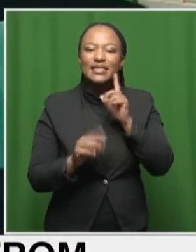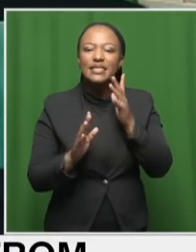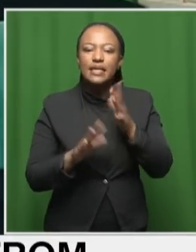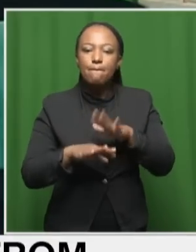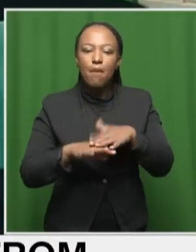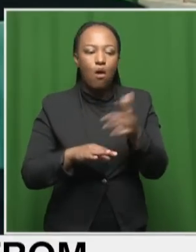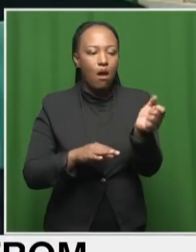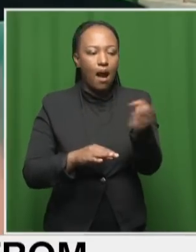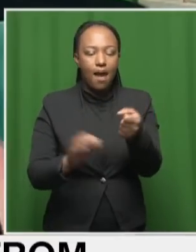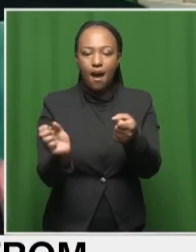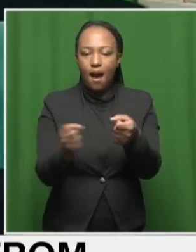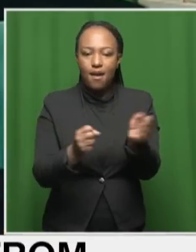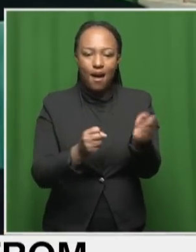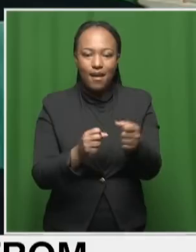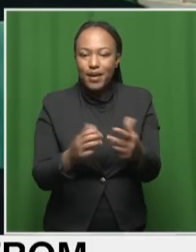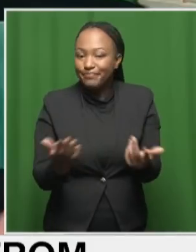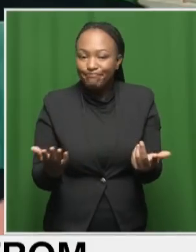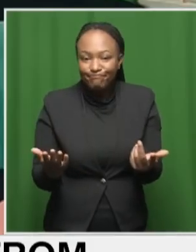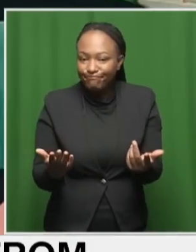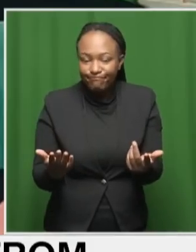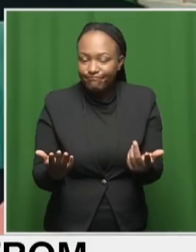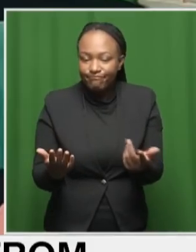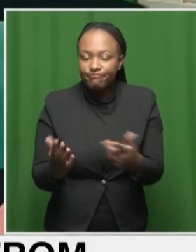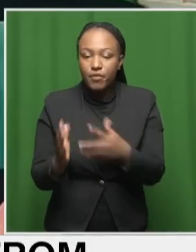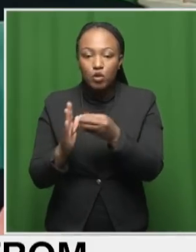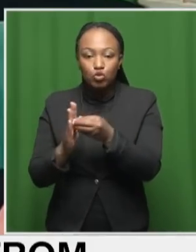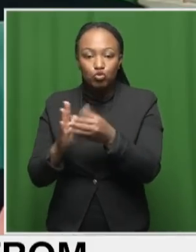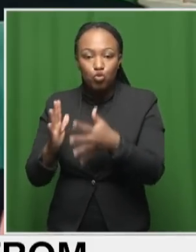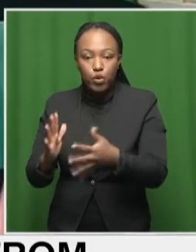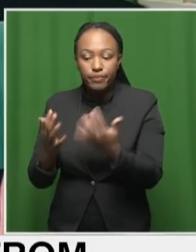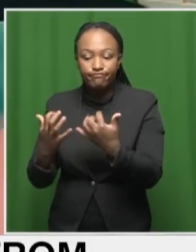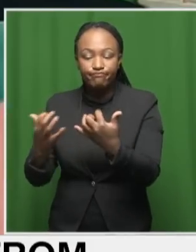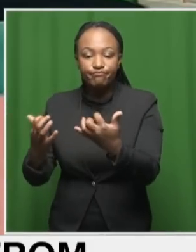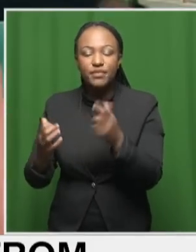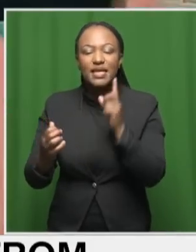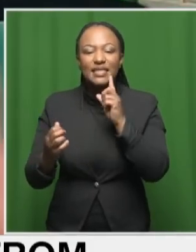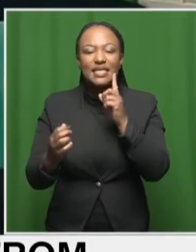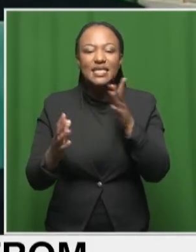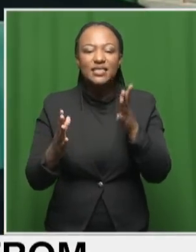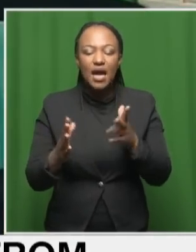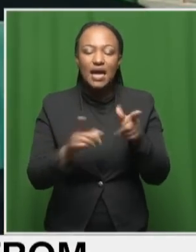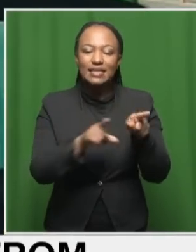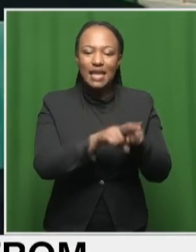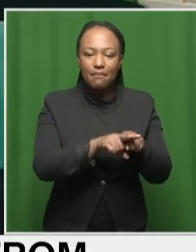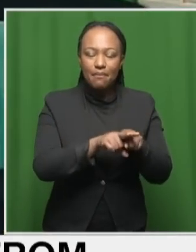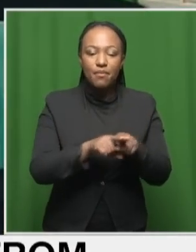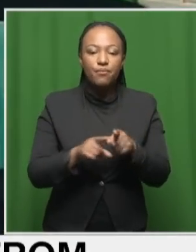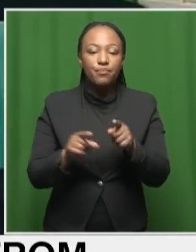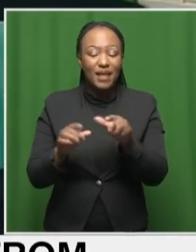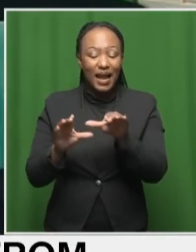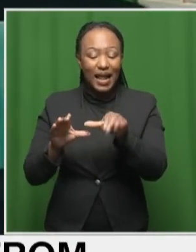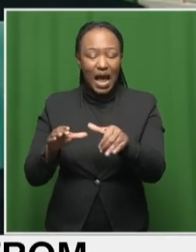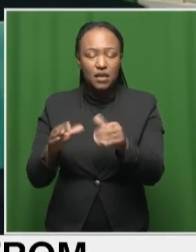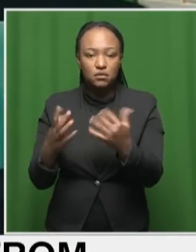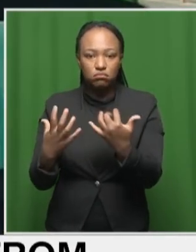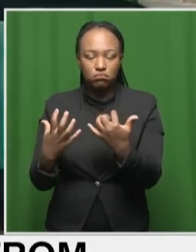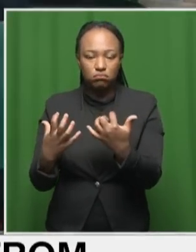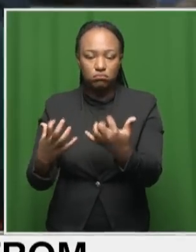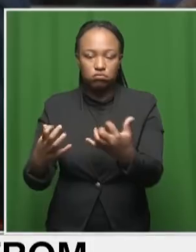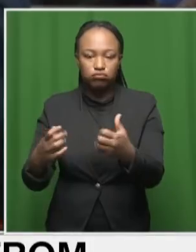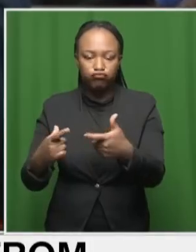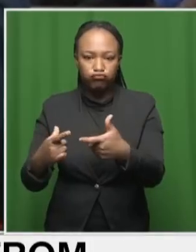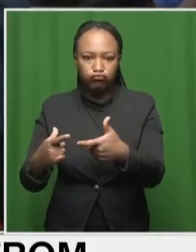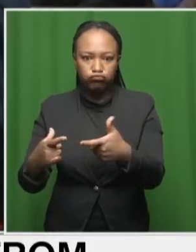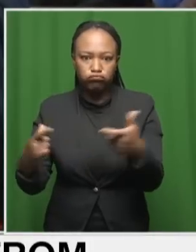teachers. So because we have more students and the same amount of teachers, we're starting to see class sizes edging up and getting higher and higher.